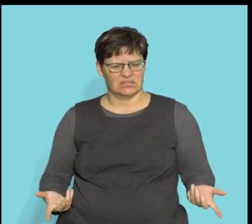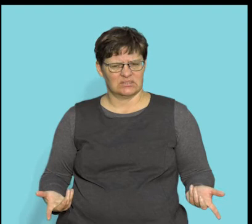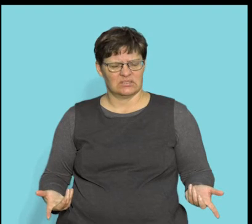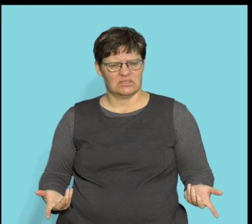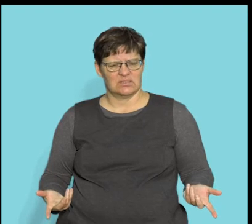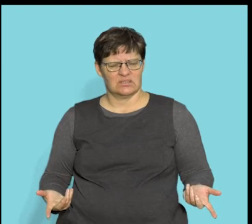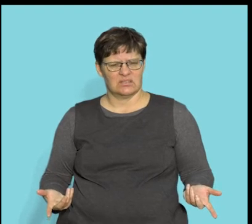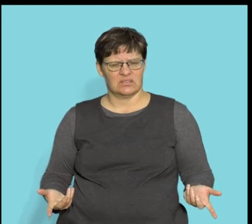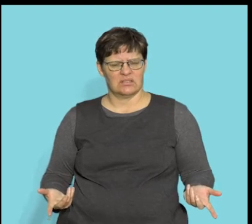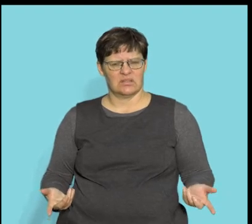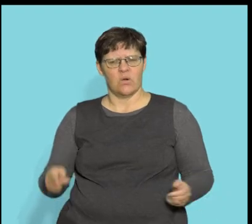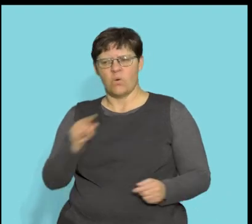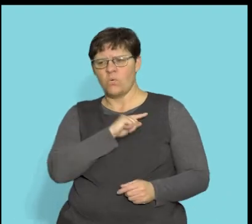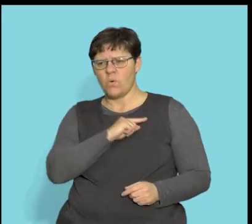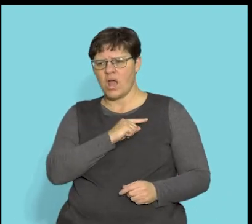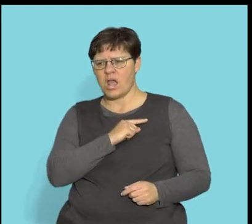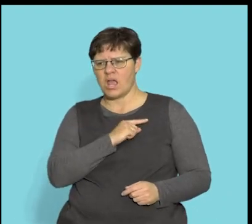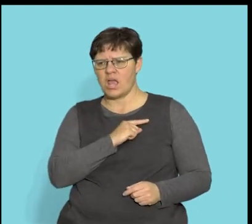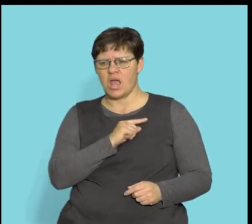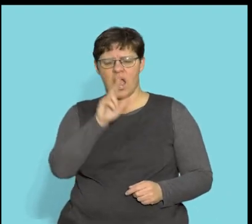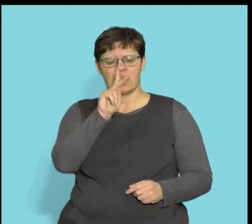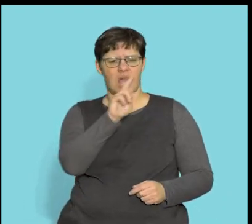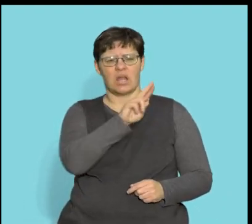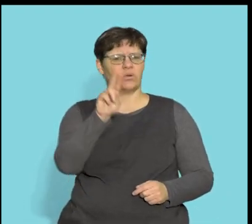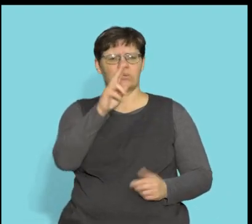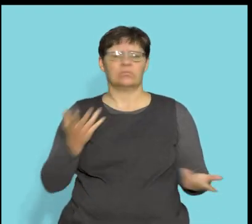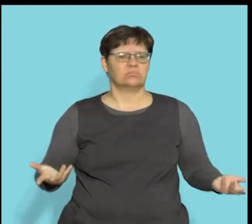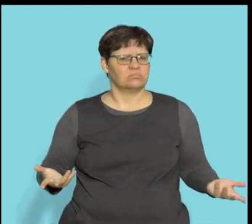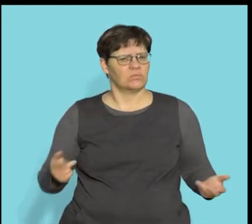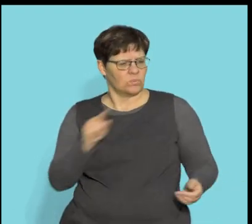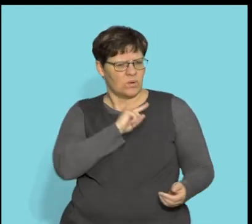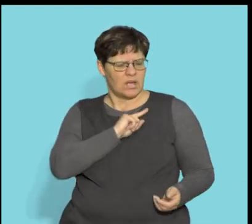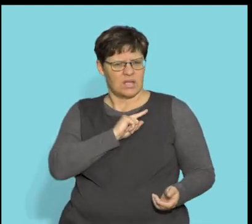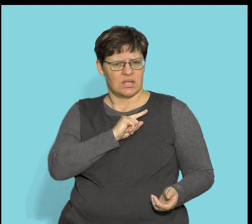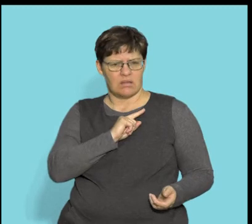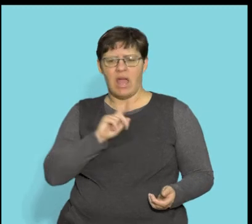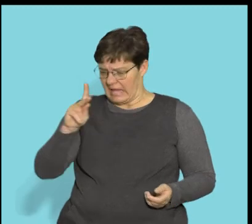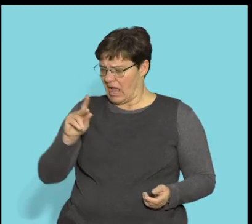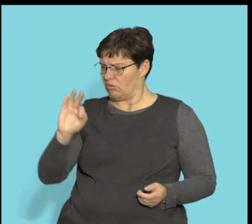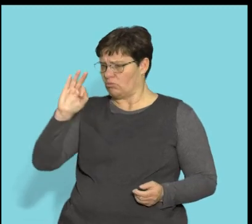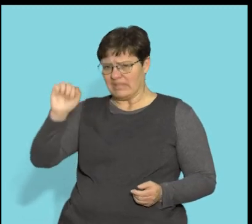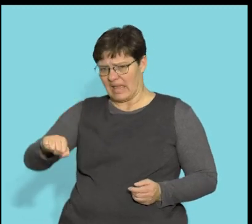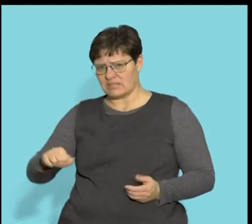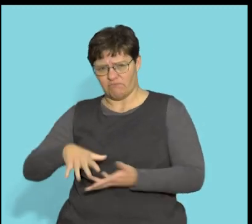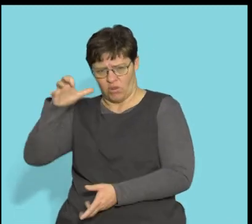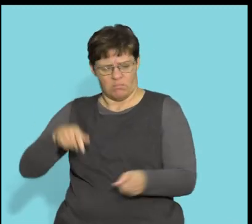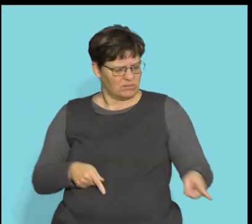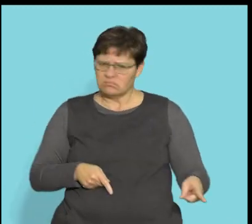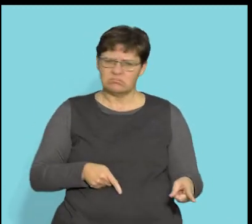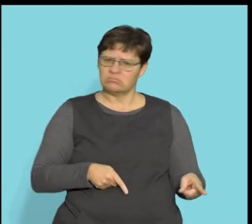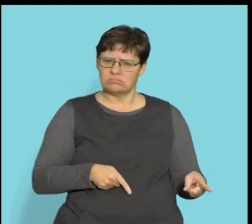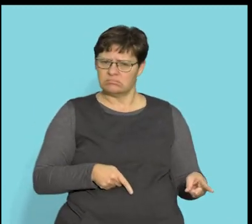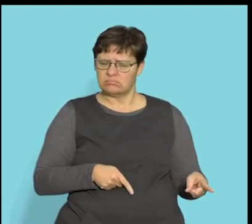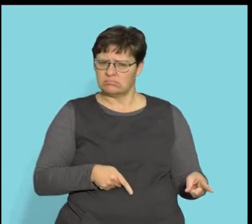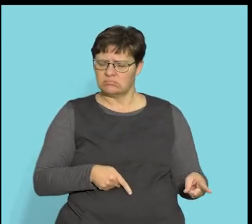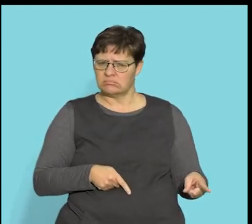this the special case of the surface area not being multiplied by k squared? We're going to talk about why now, but